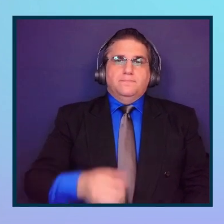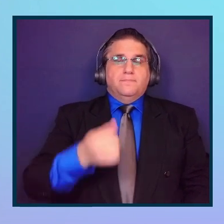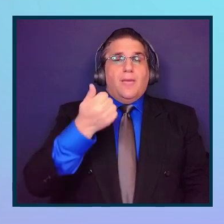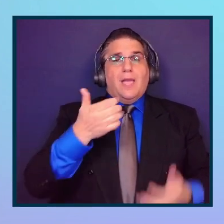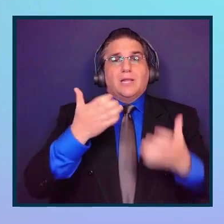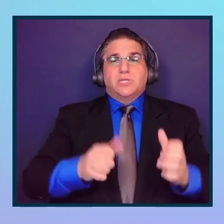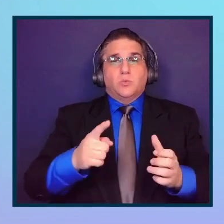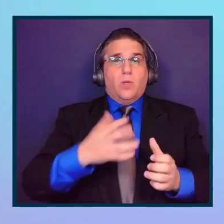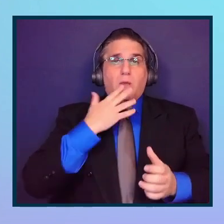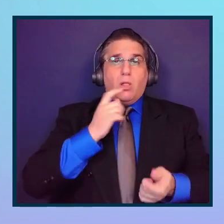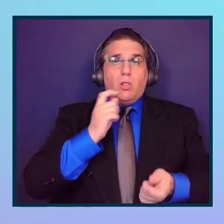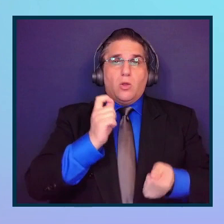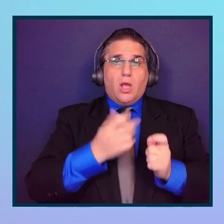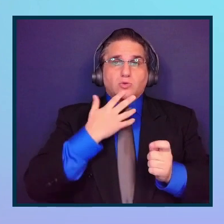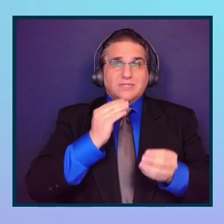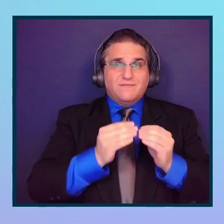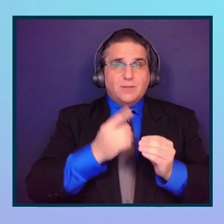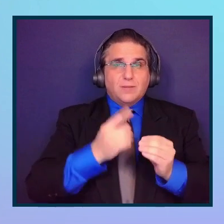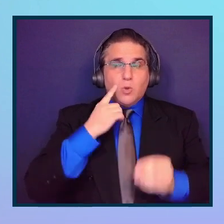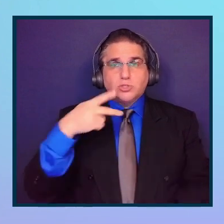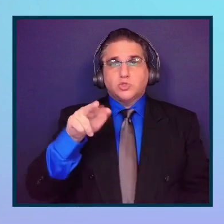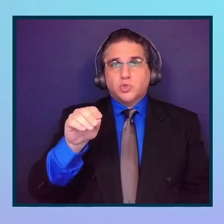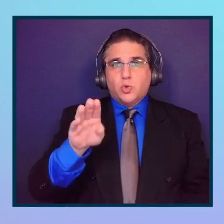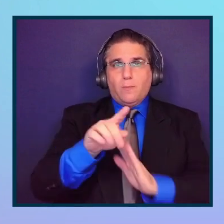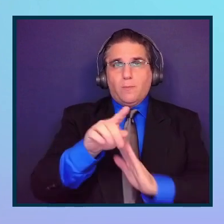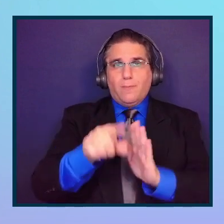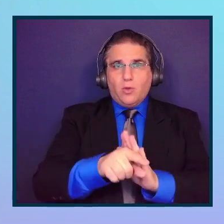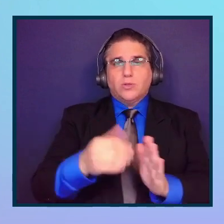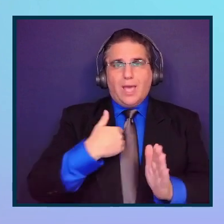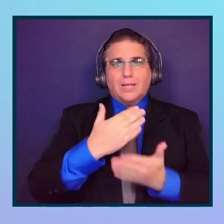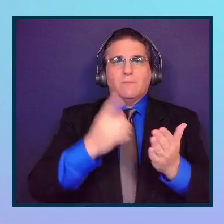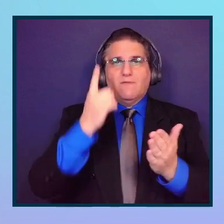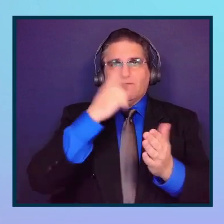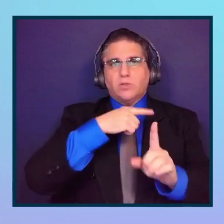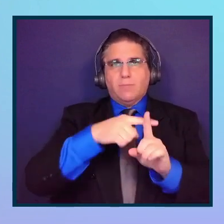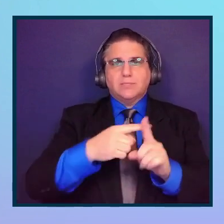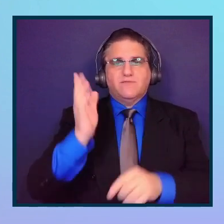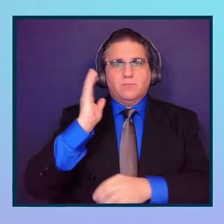element backgrounds? I've had false positives because of that before.